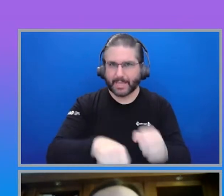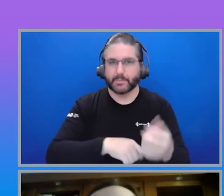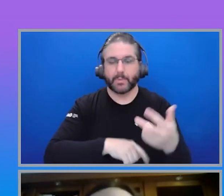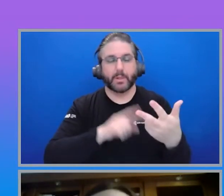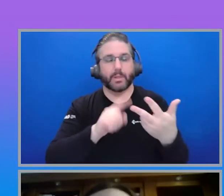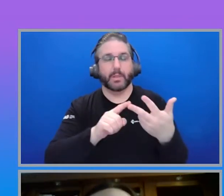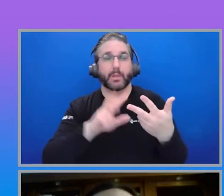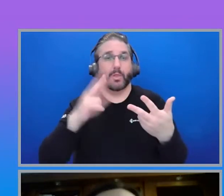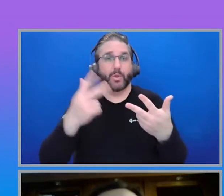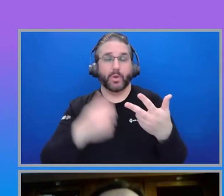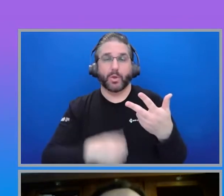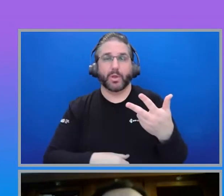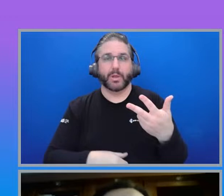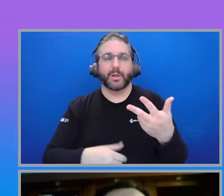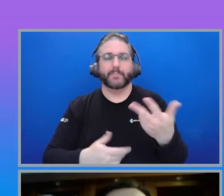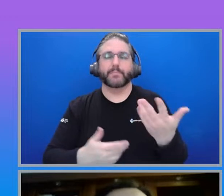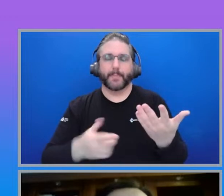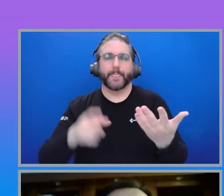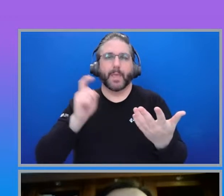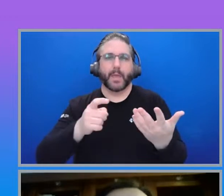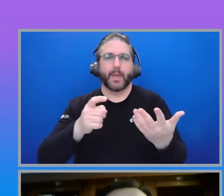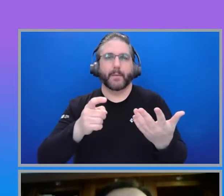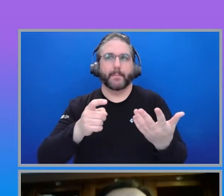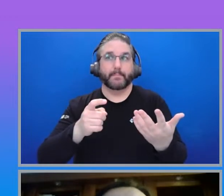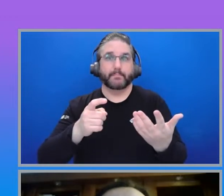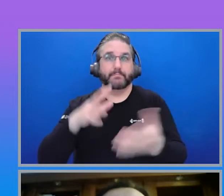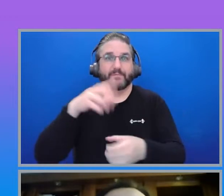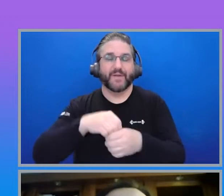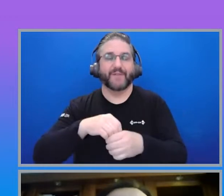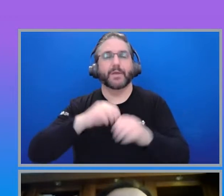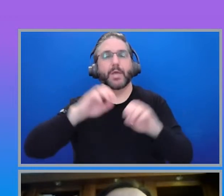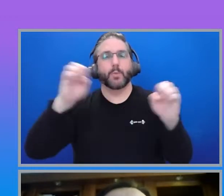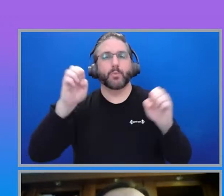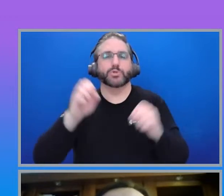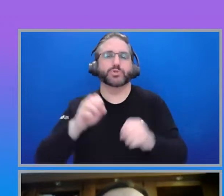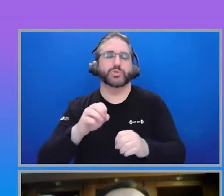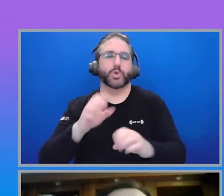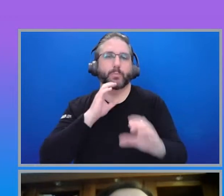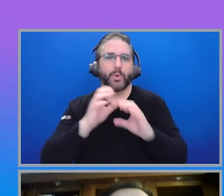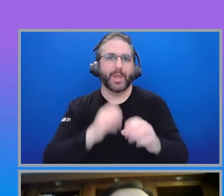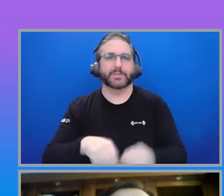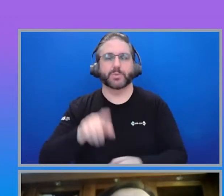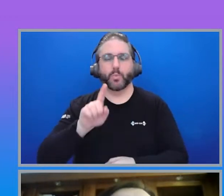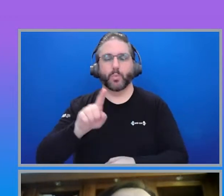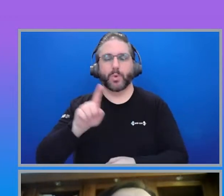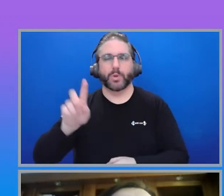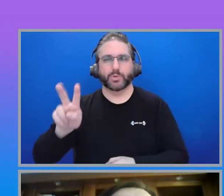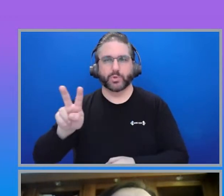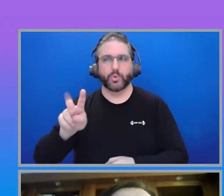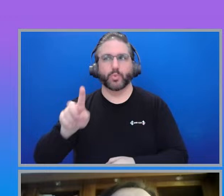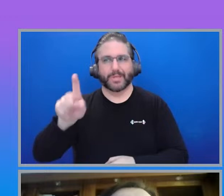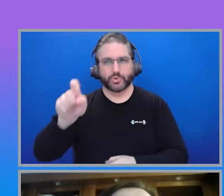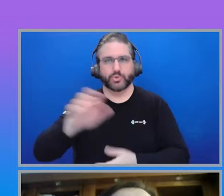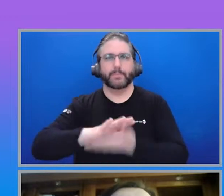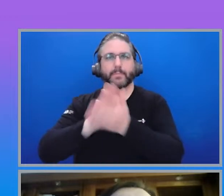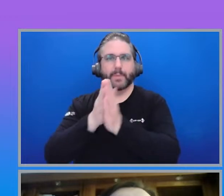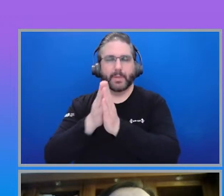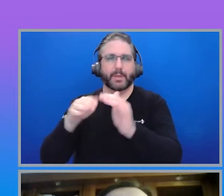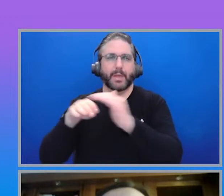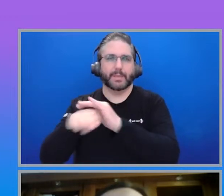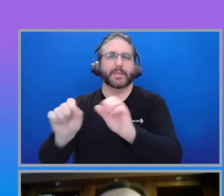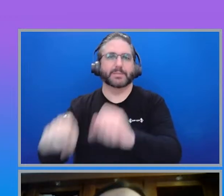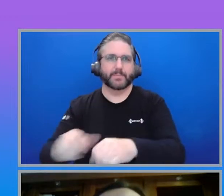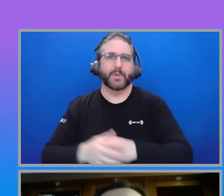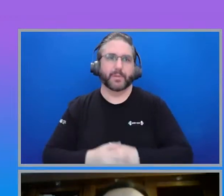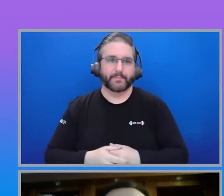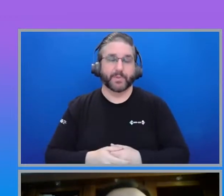this answering to emergency communications to 112 to be accessible. So that is in a nutshell. I